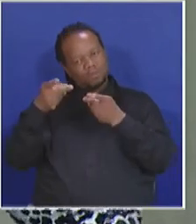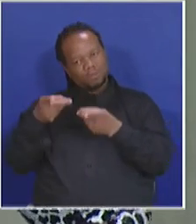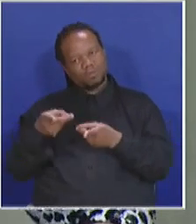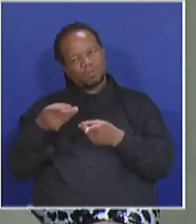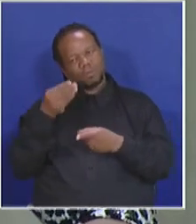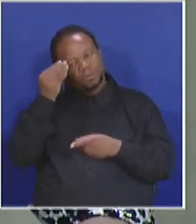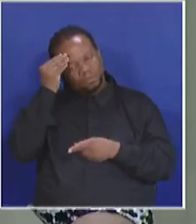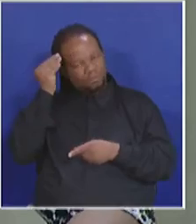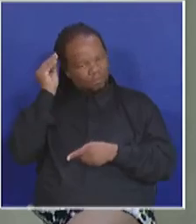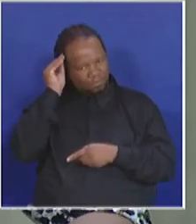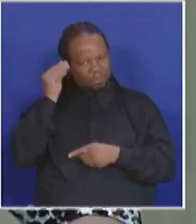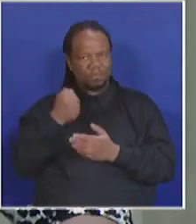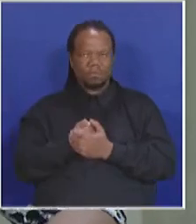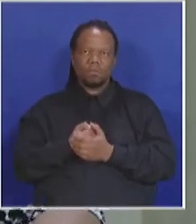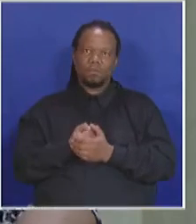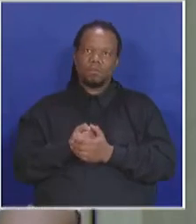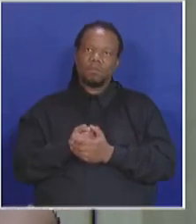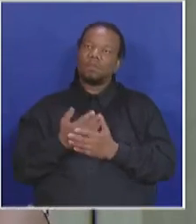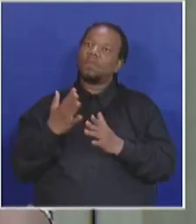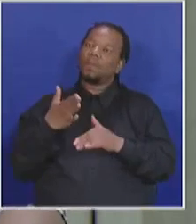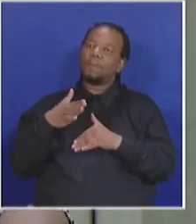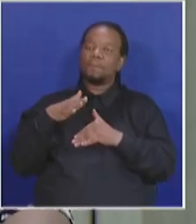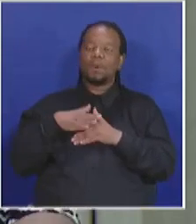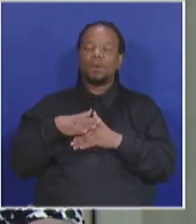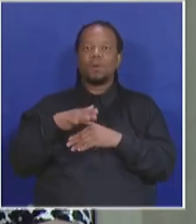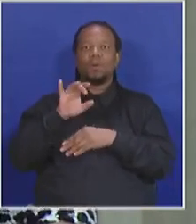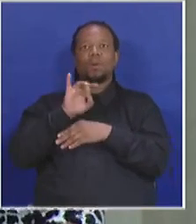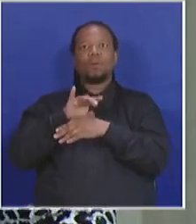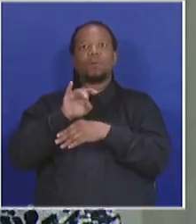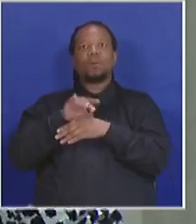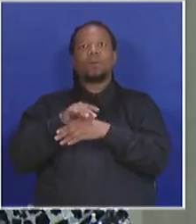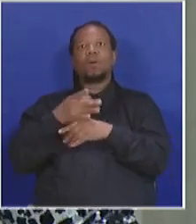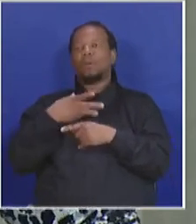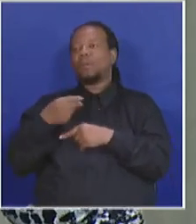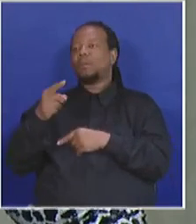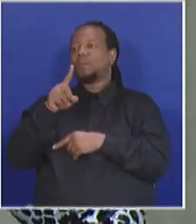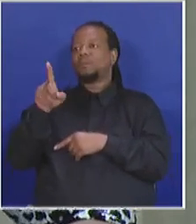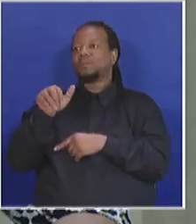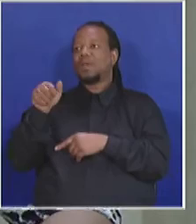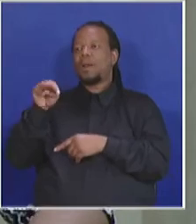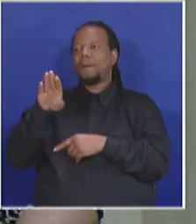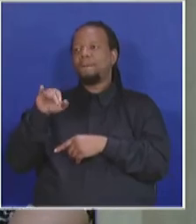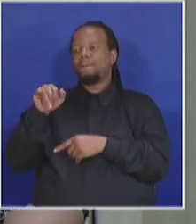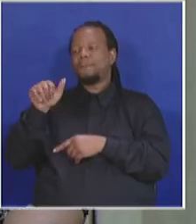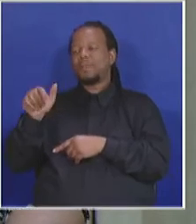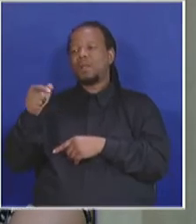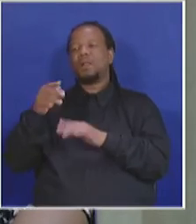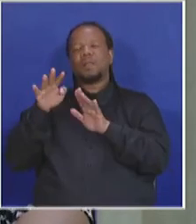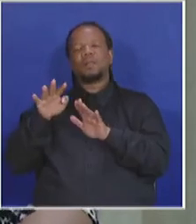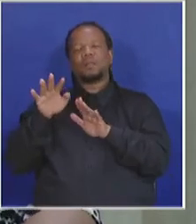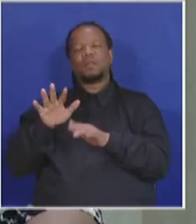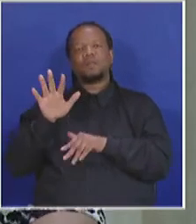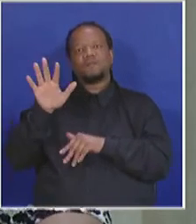Honorable Chairperson, in closing of the National Consultative Conference in Kabwe, Zambia in 1985, the former president of the African